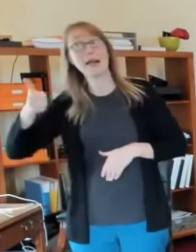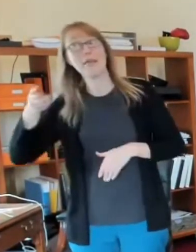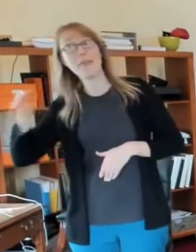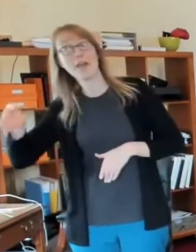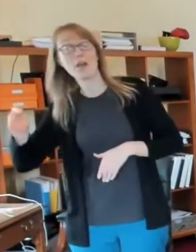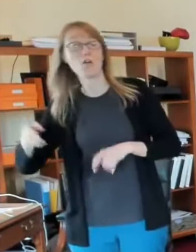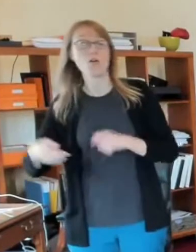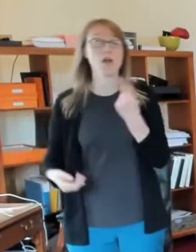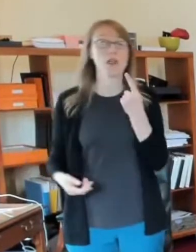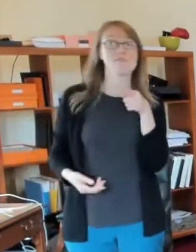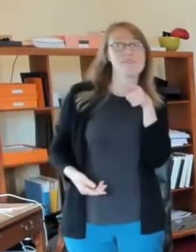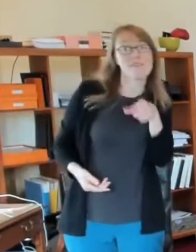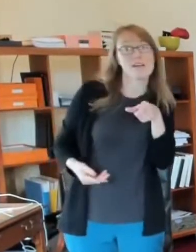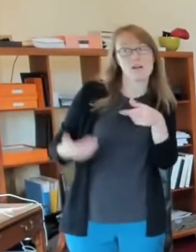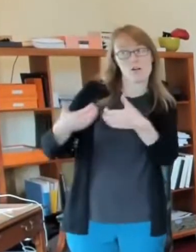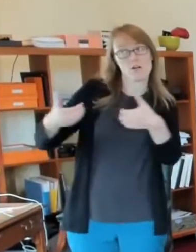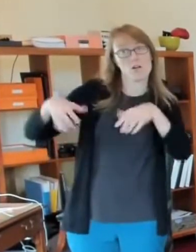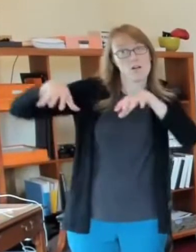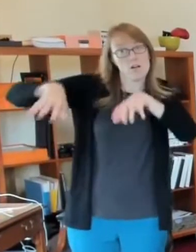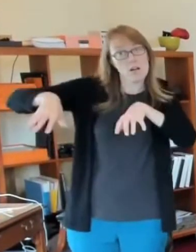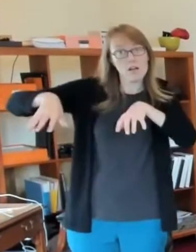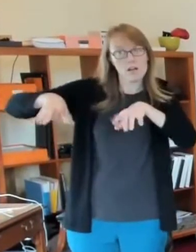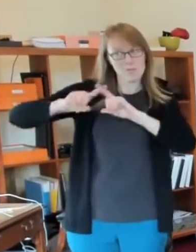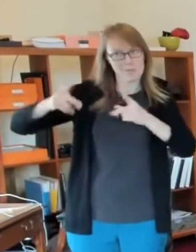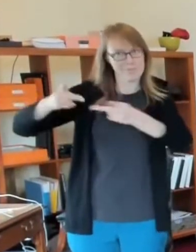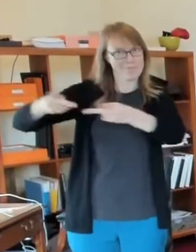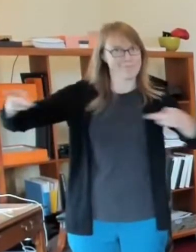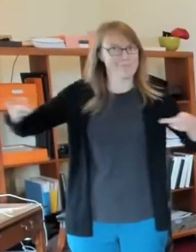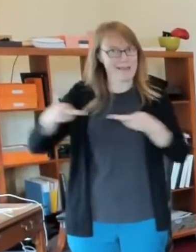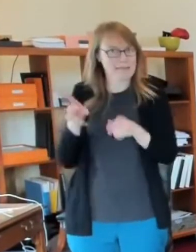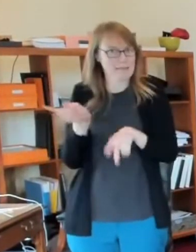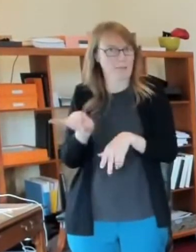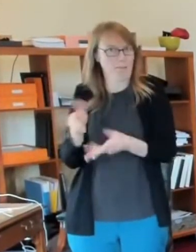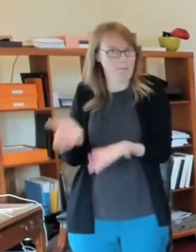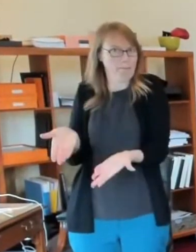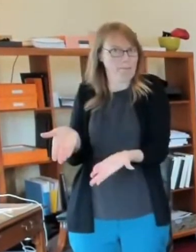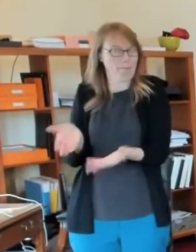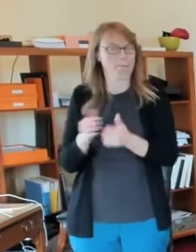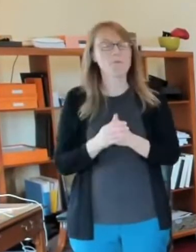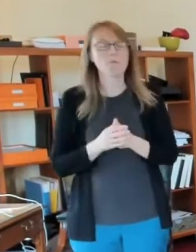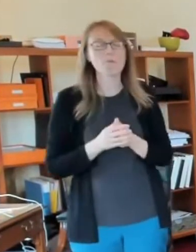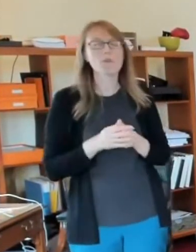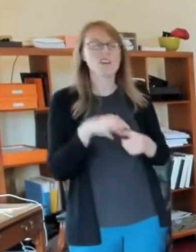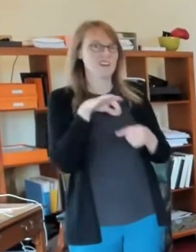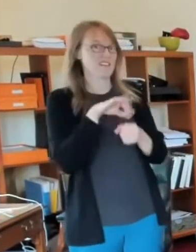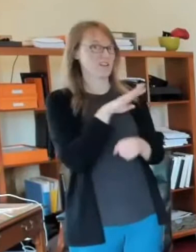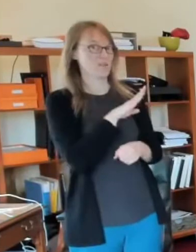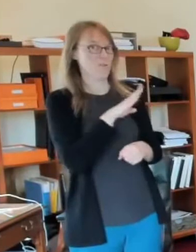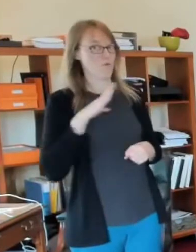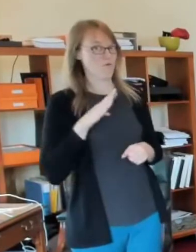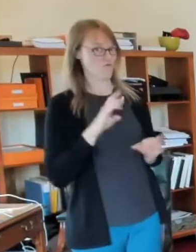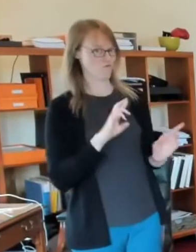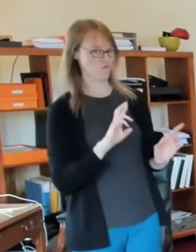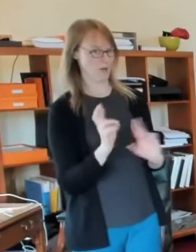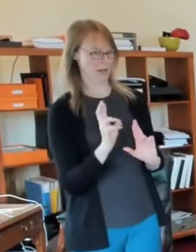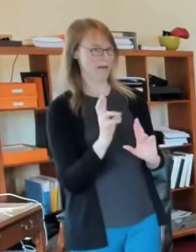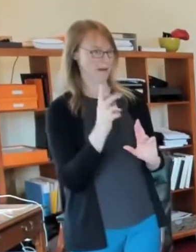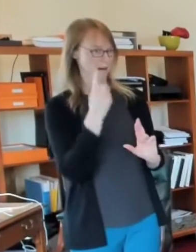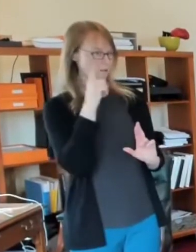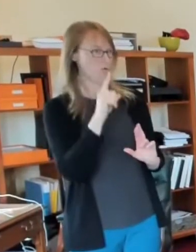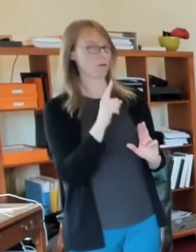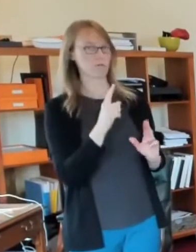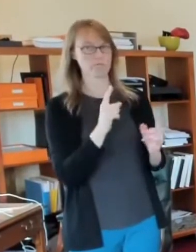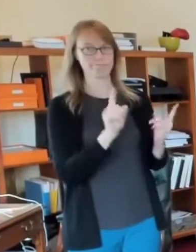at one physical location. And so the election board is prepared for that.